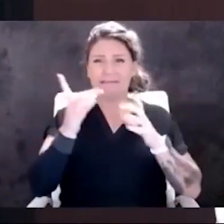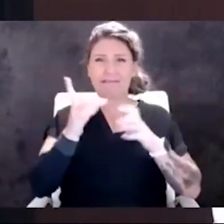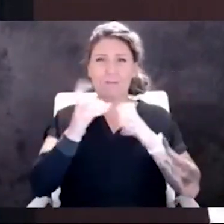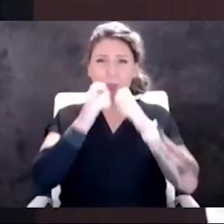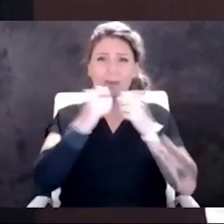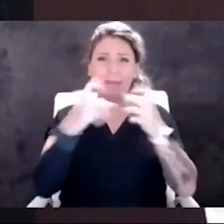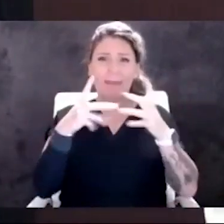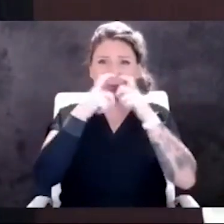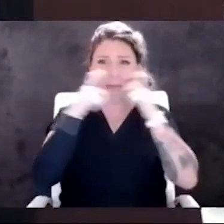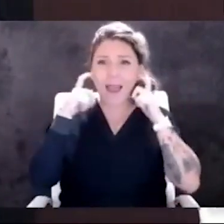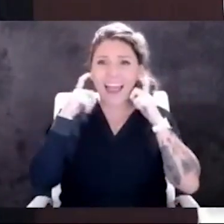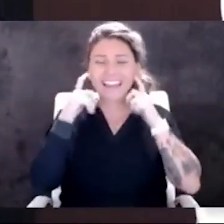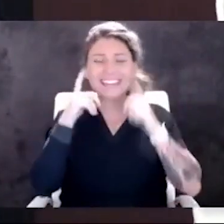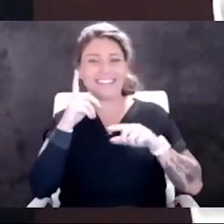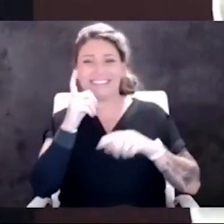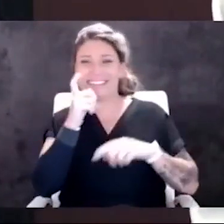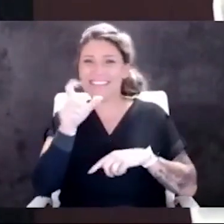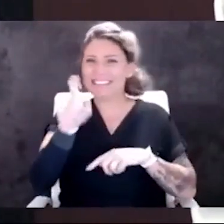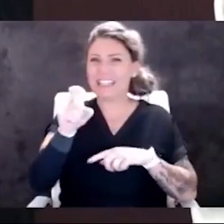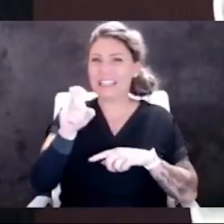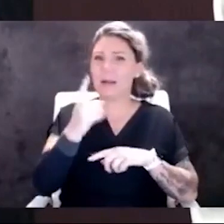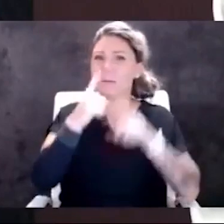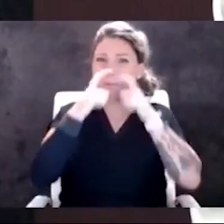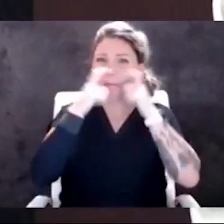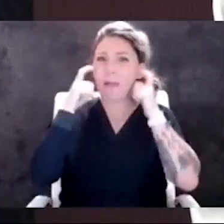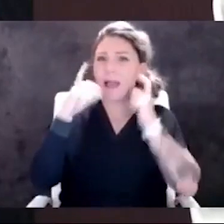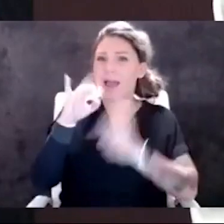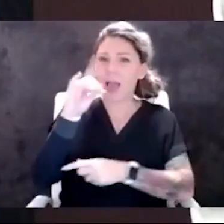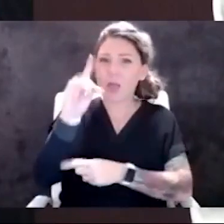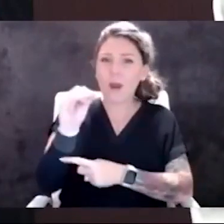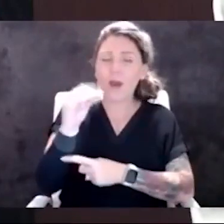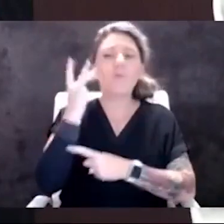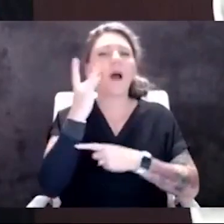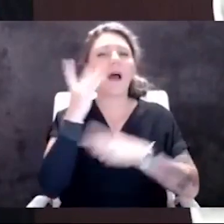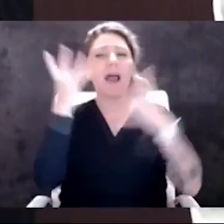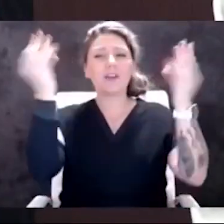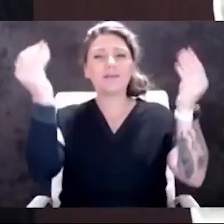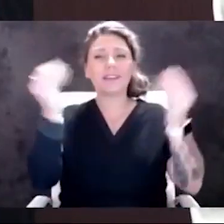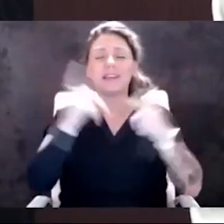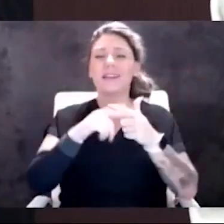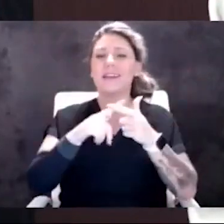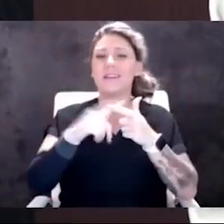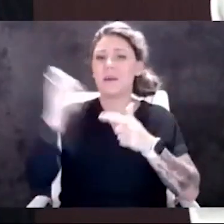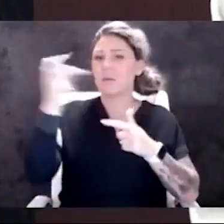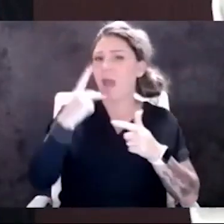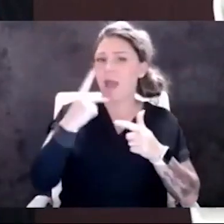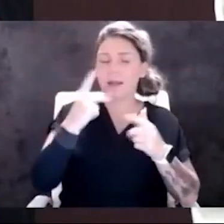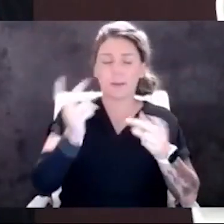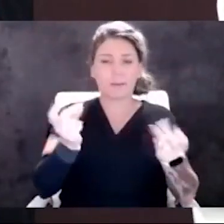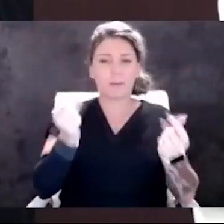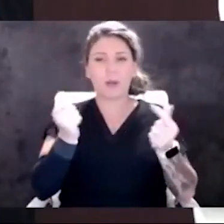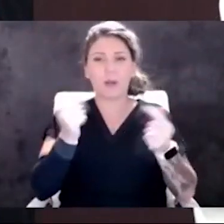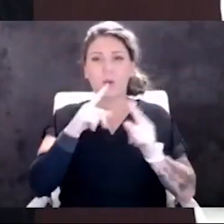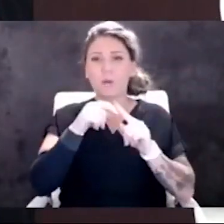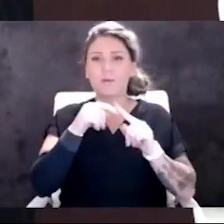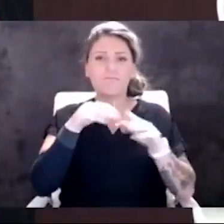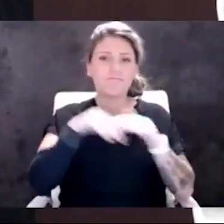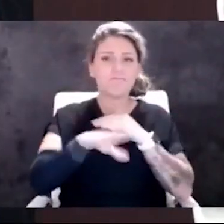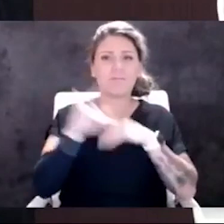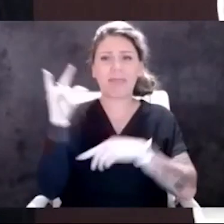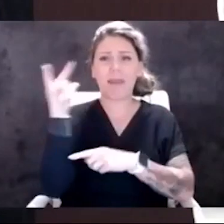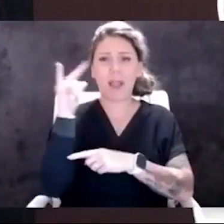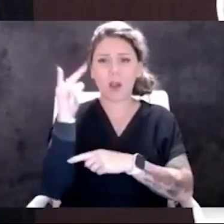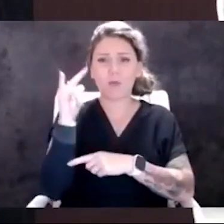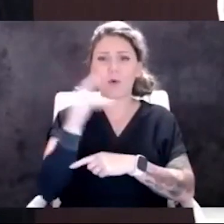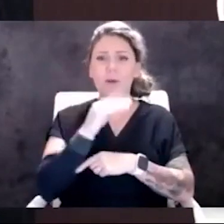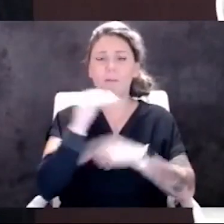I was outside almost the entire time. And then the first thing I did when I put on my mask back when I got to get ready to go to the airport is my glasses fogged